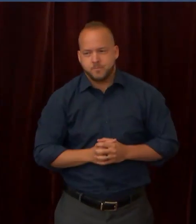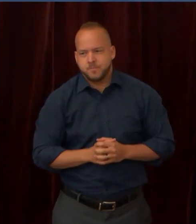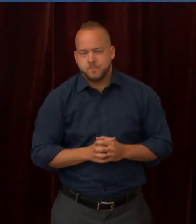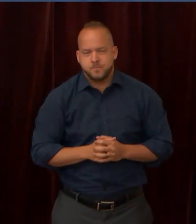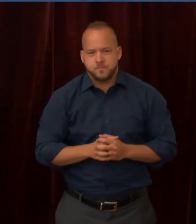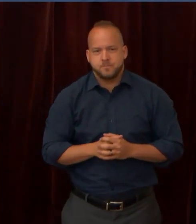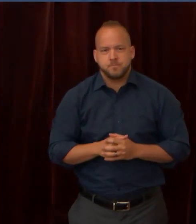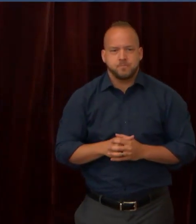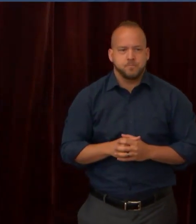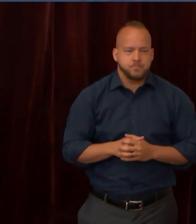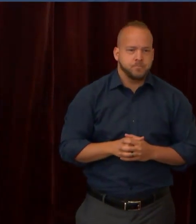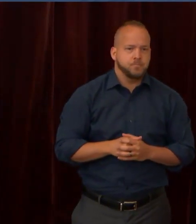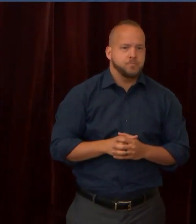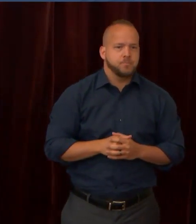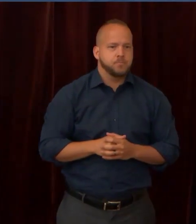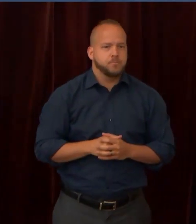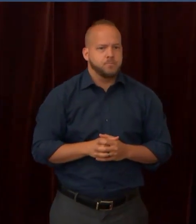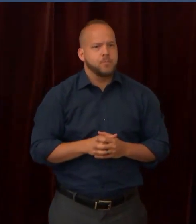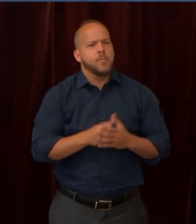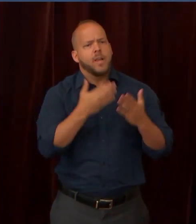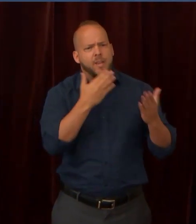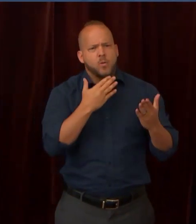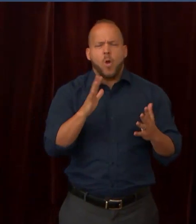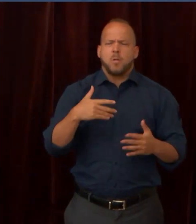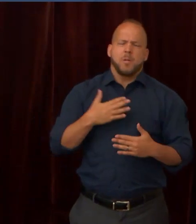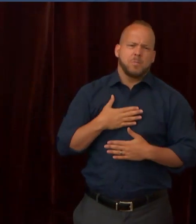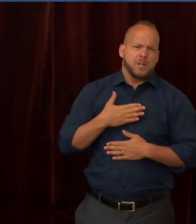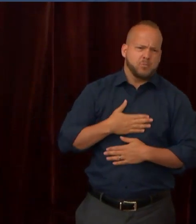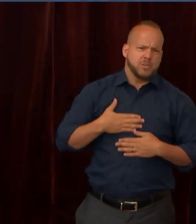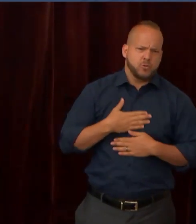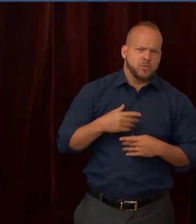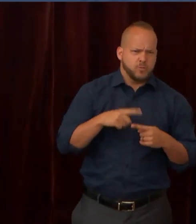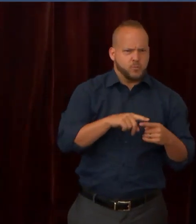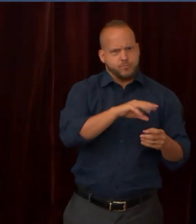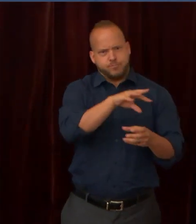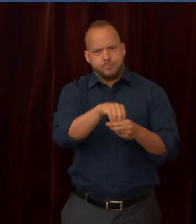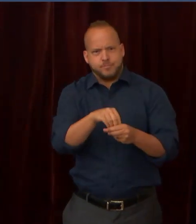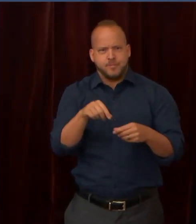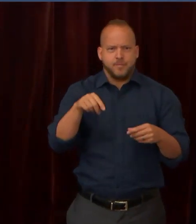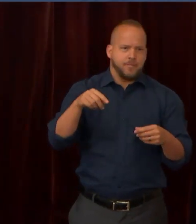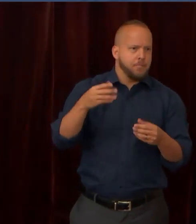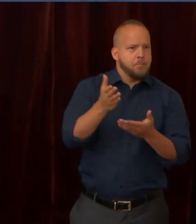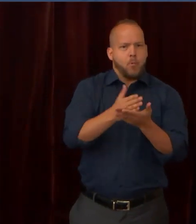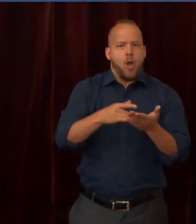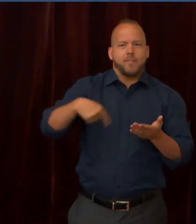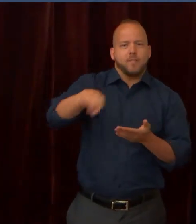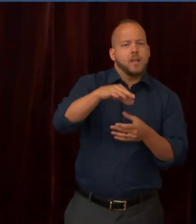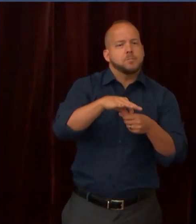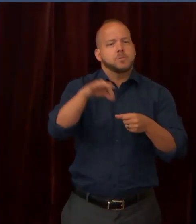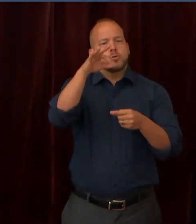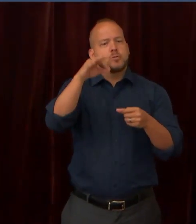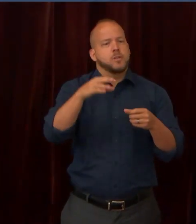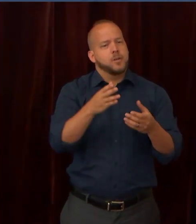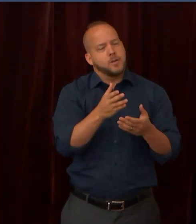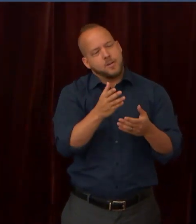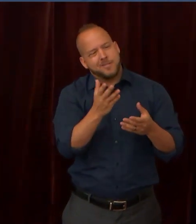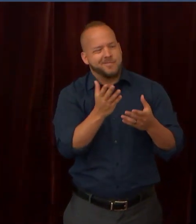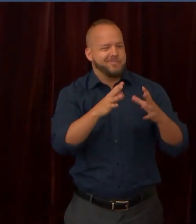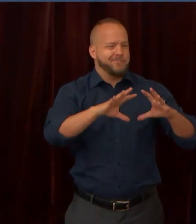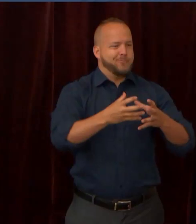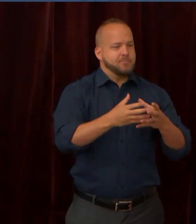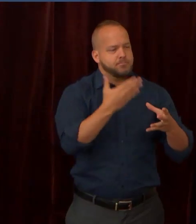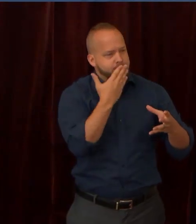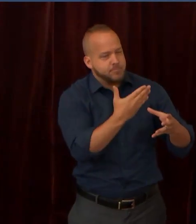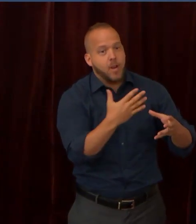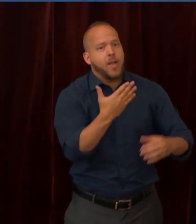appreciate our discussions with all the faith communities. Yes, absolutely. Thank you so much, Governor Inslee, for your leadership. And